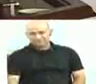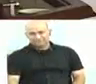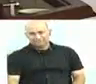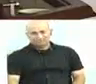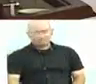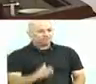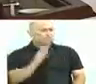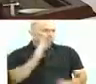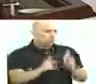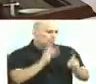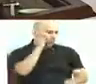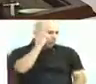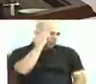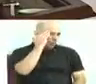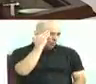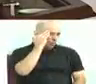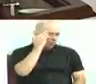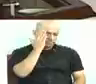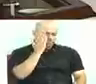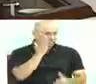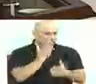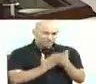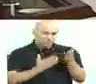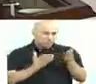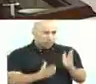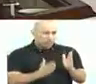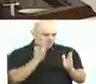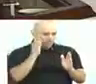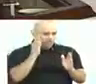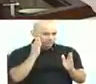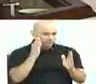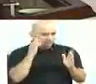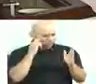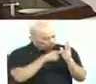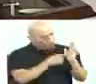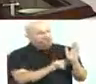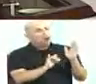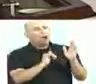They're gonna know it some kind of way.